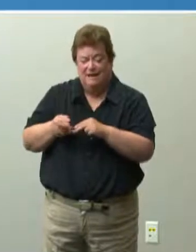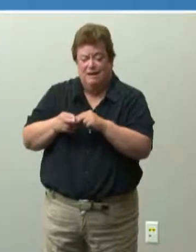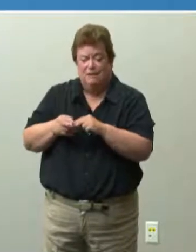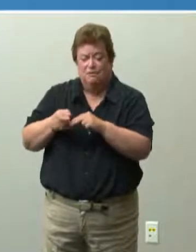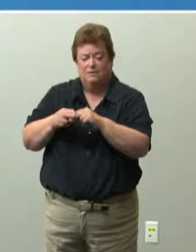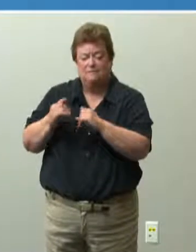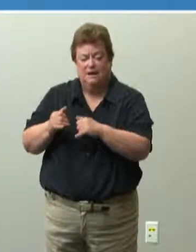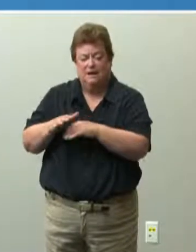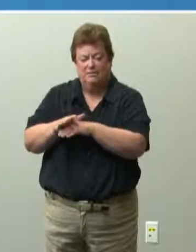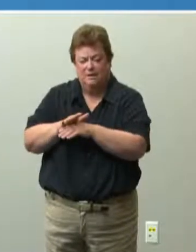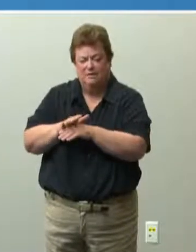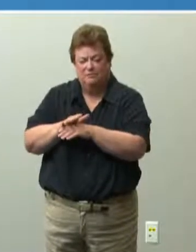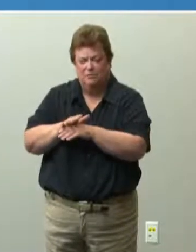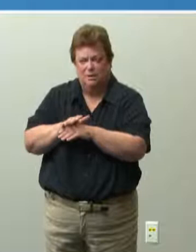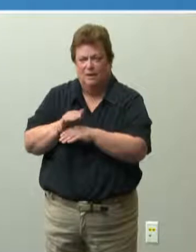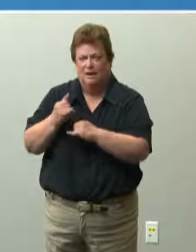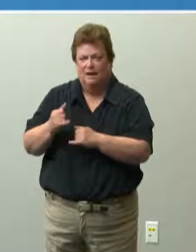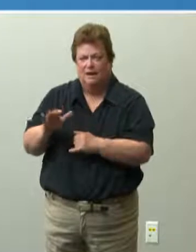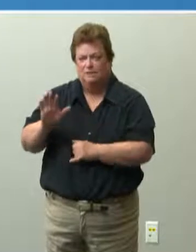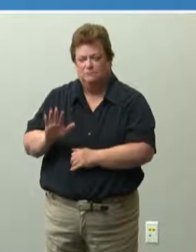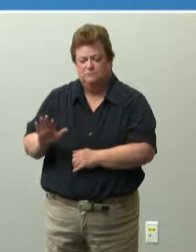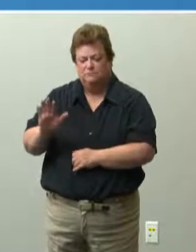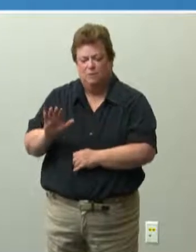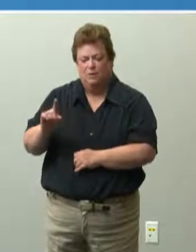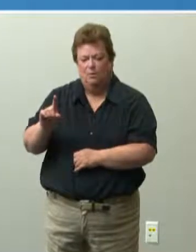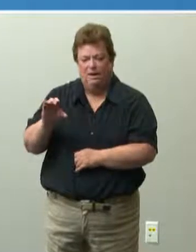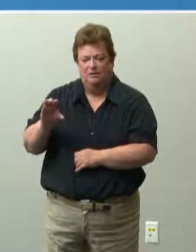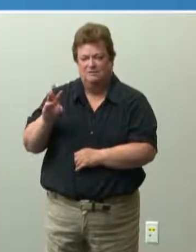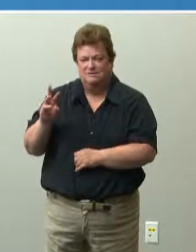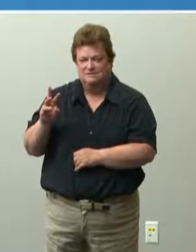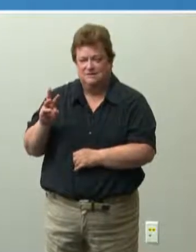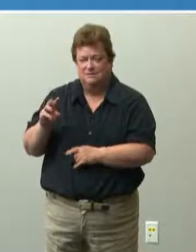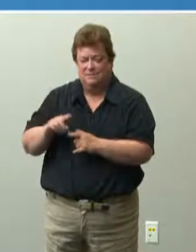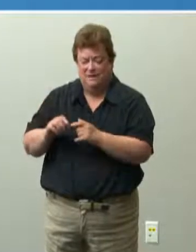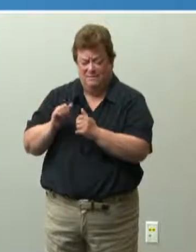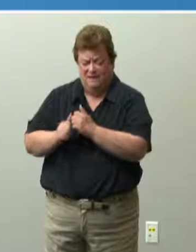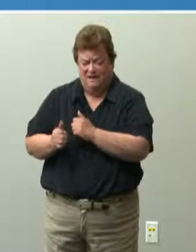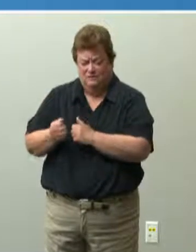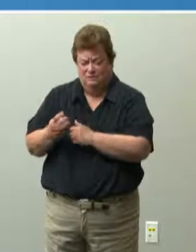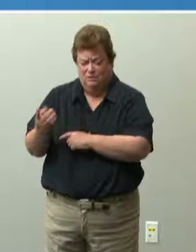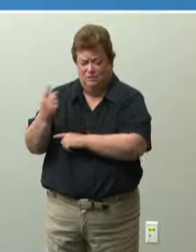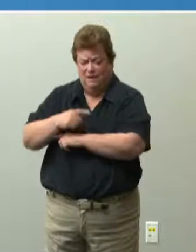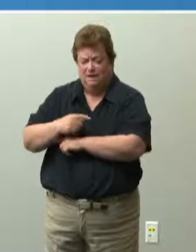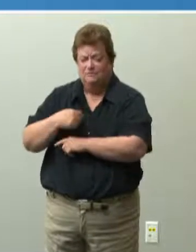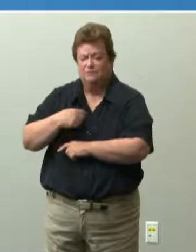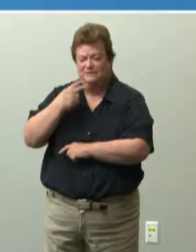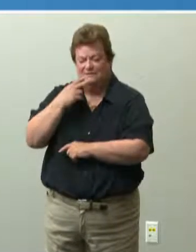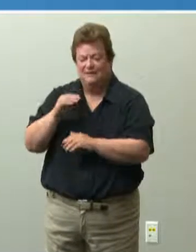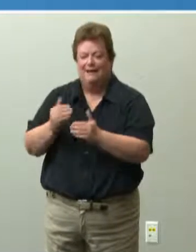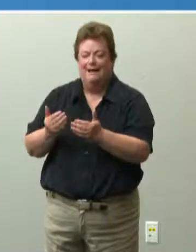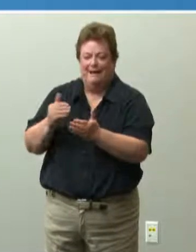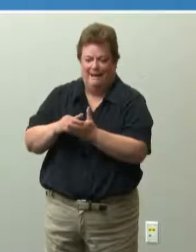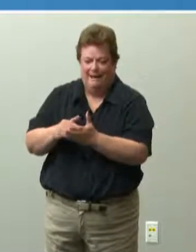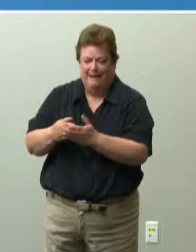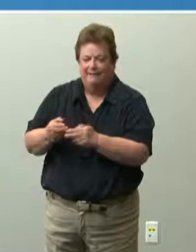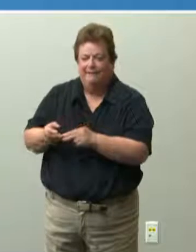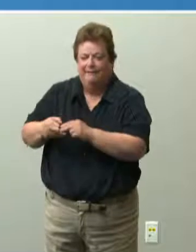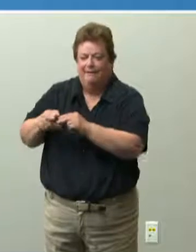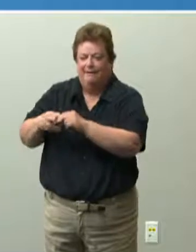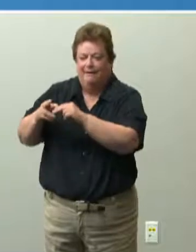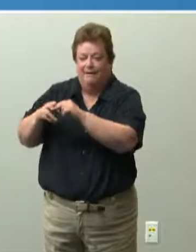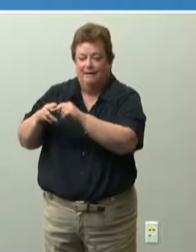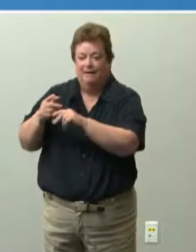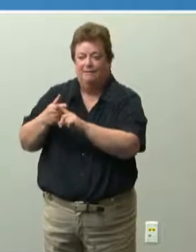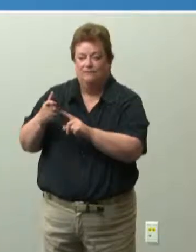was hovering around 106. But in the last couple of days, we have seen another increase, mostly from